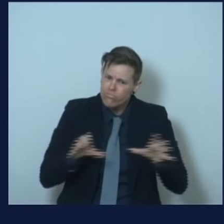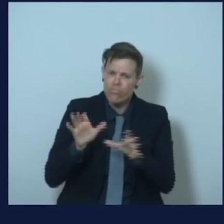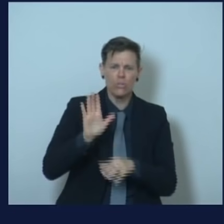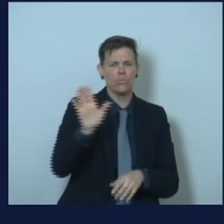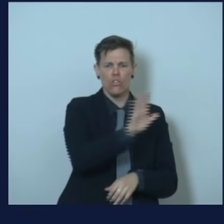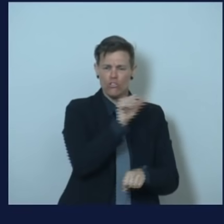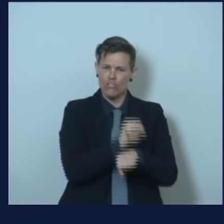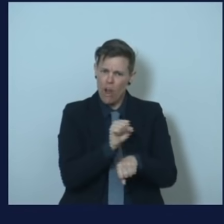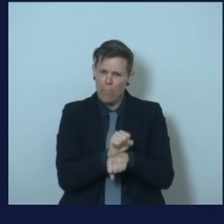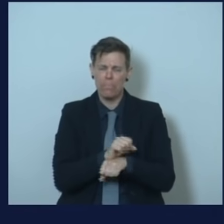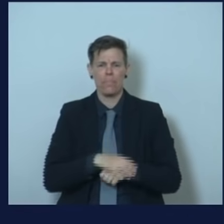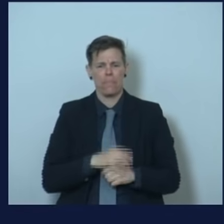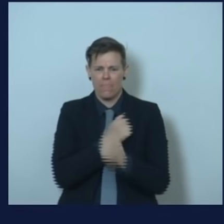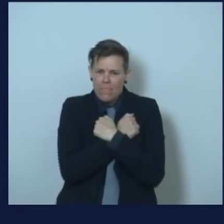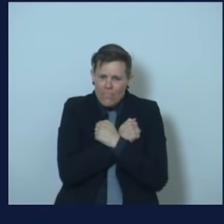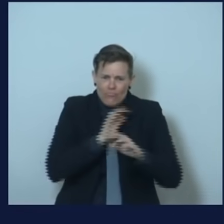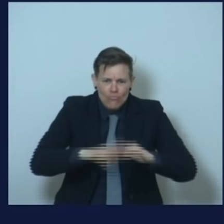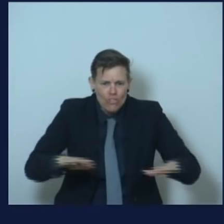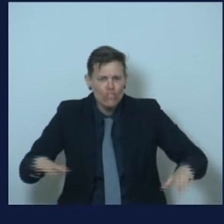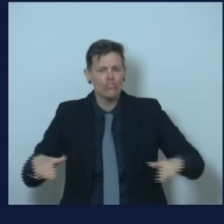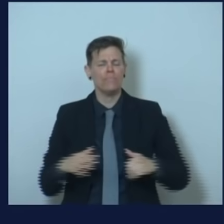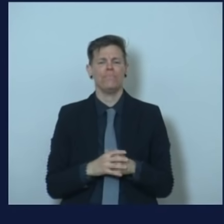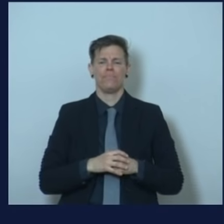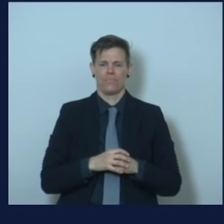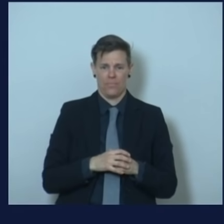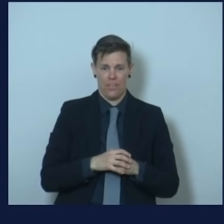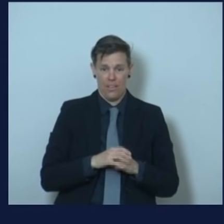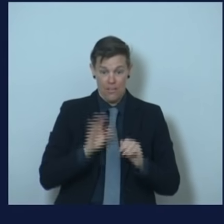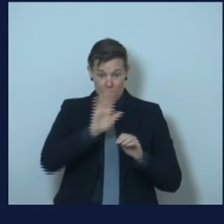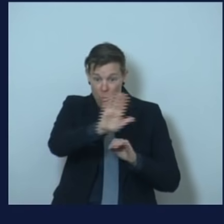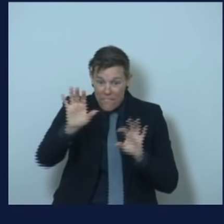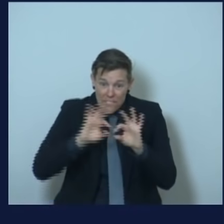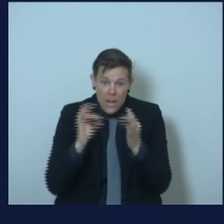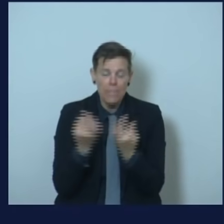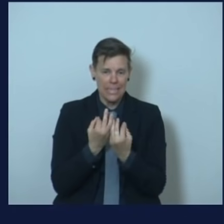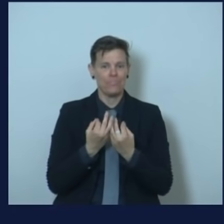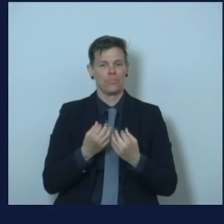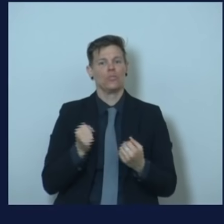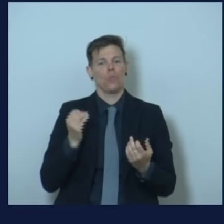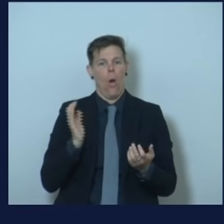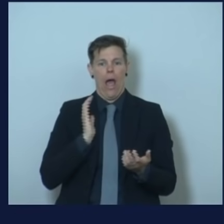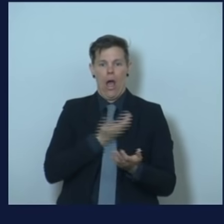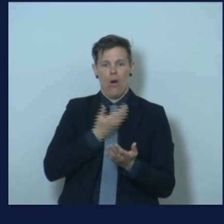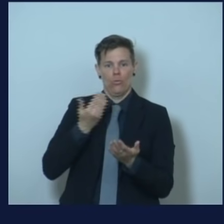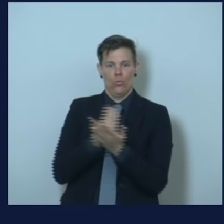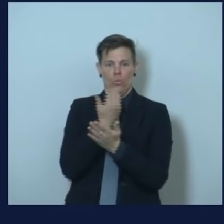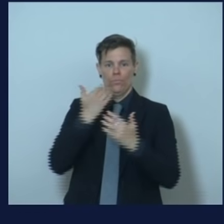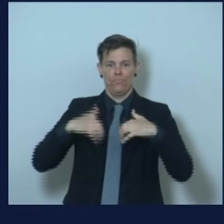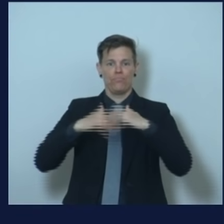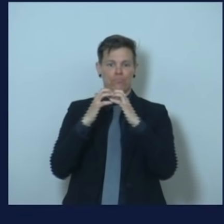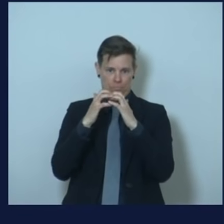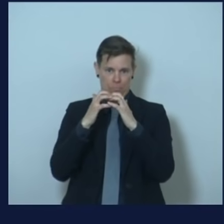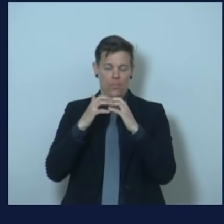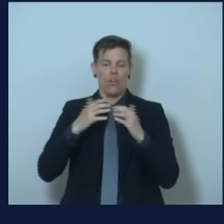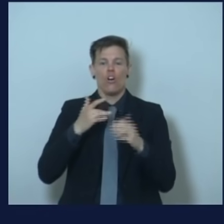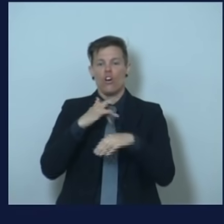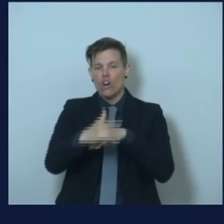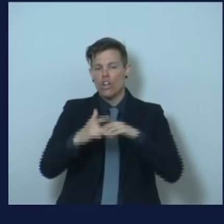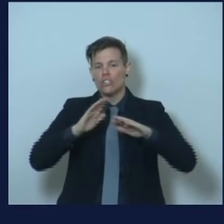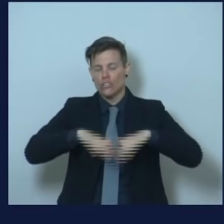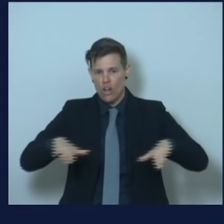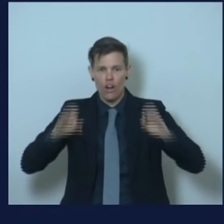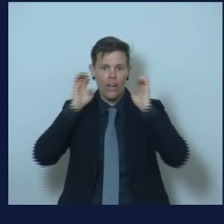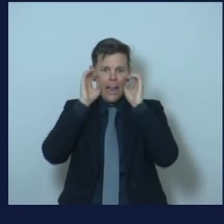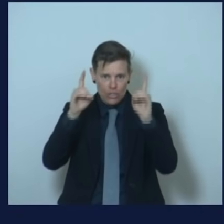lovingly way all of these children, all of these families. So our brand new department, our Early Childhood Education and Care Department, that's